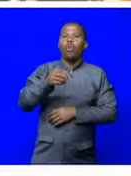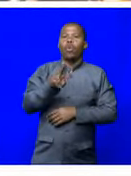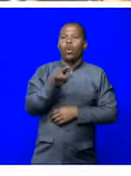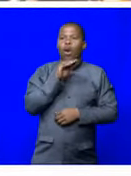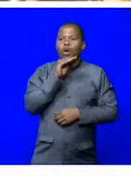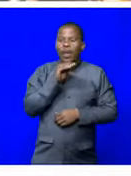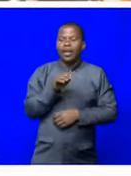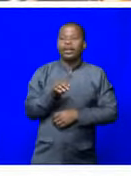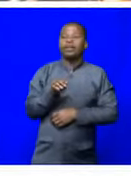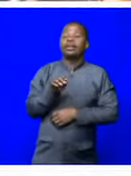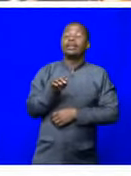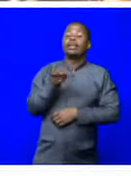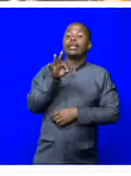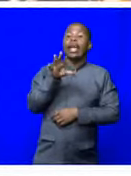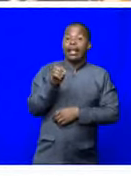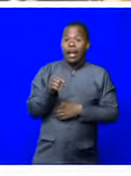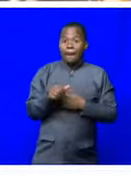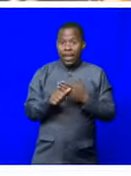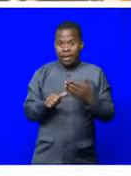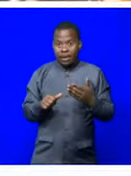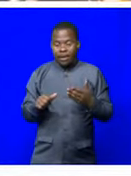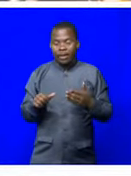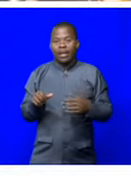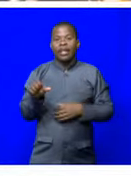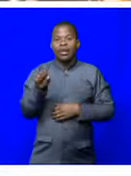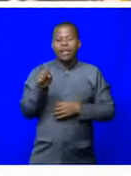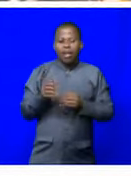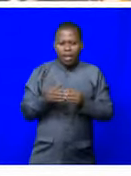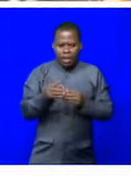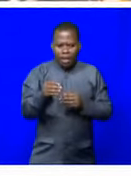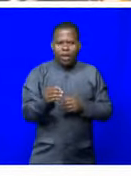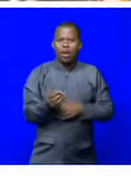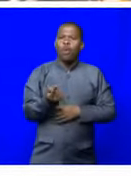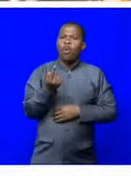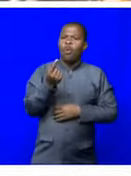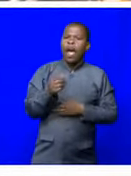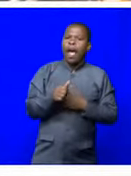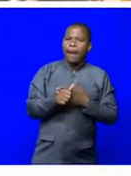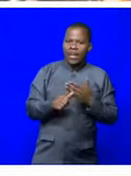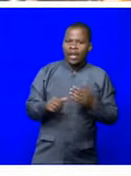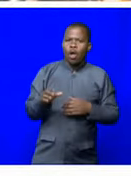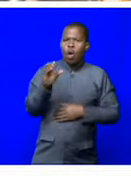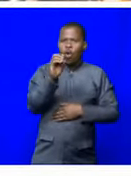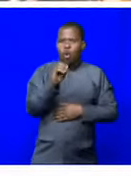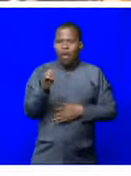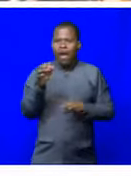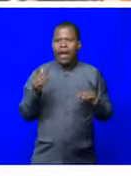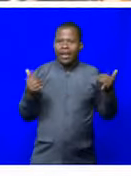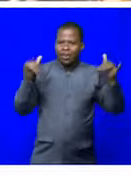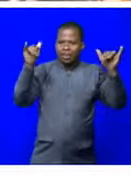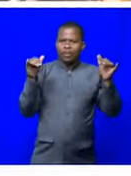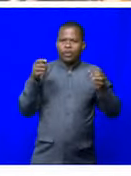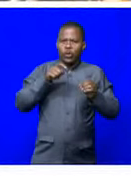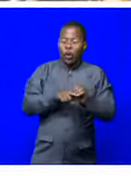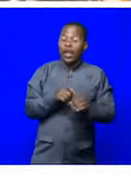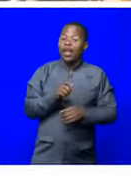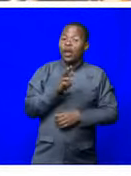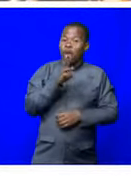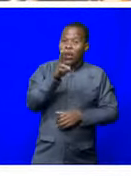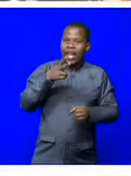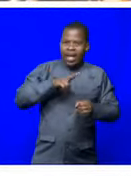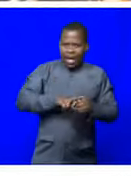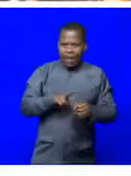ngemashumi lamathathu enyangeni yenyoni kuya kumhlalo olunye enyangeni yembala eminyakeni losetulu. Lo